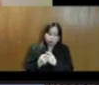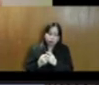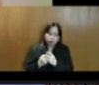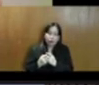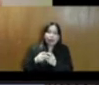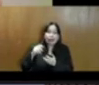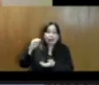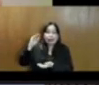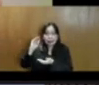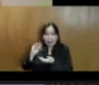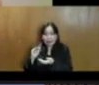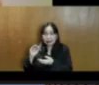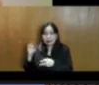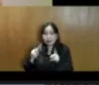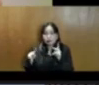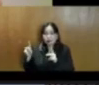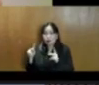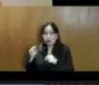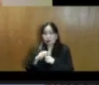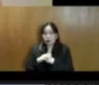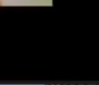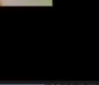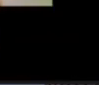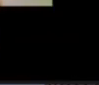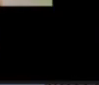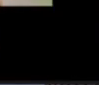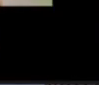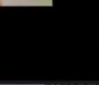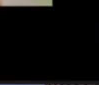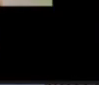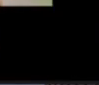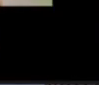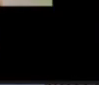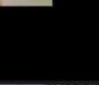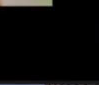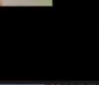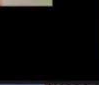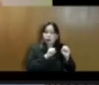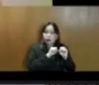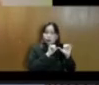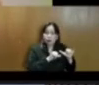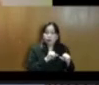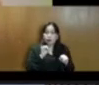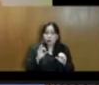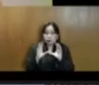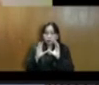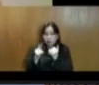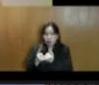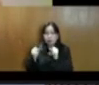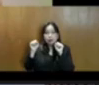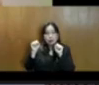less labor intensive compared to the linear models. Therefore, if companies are able to